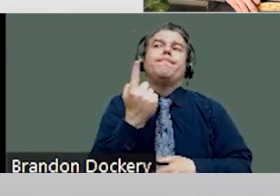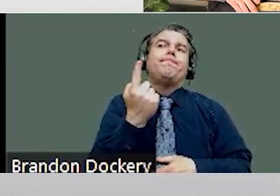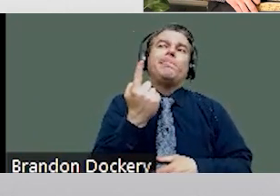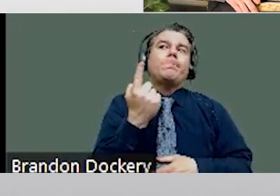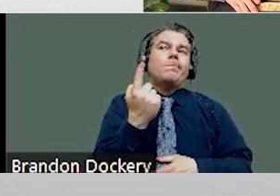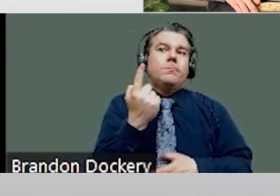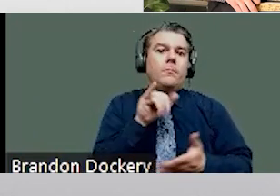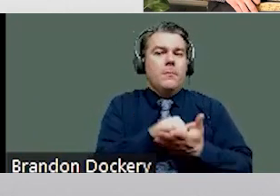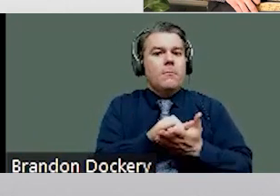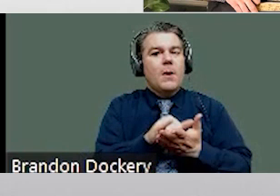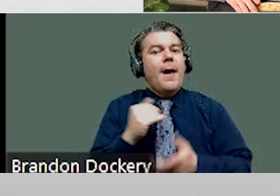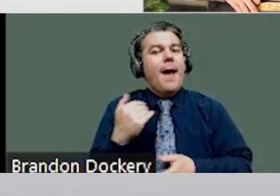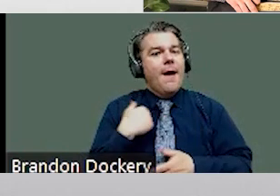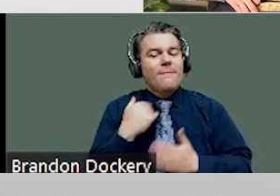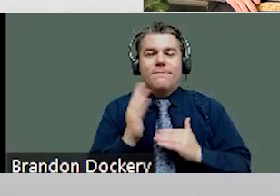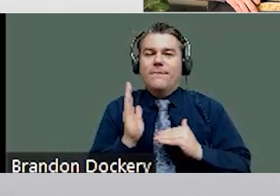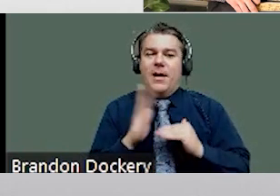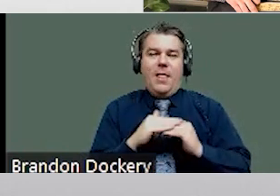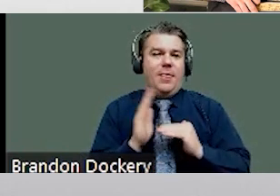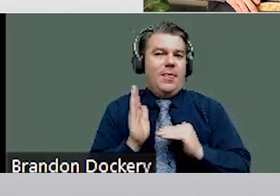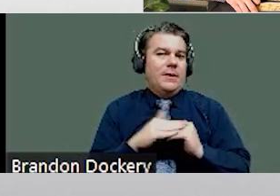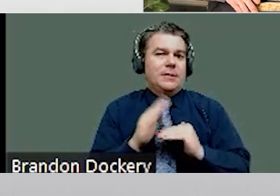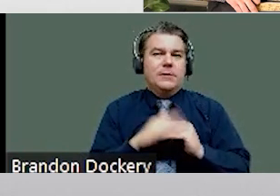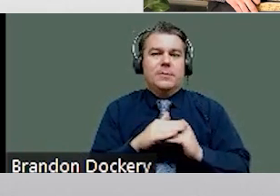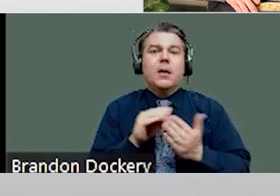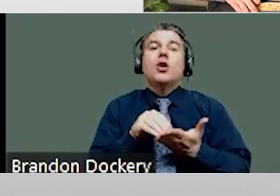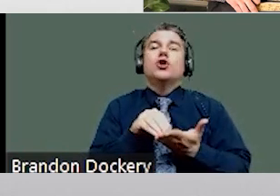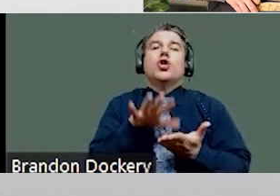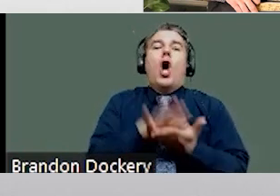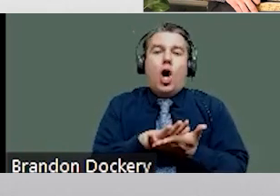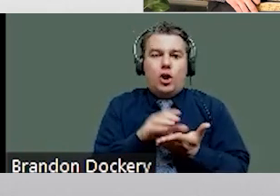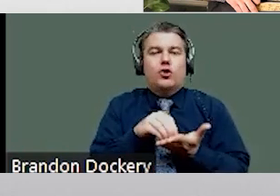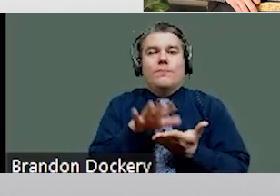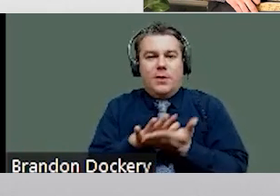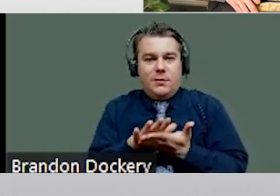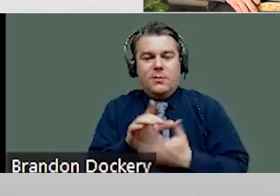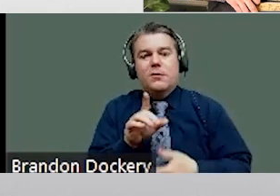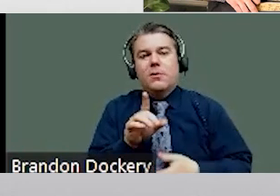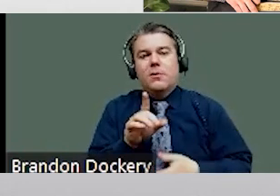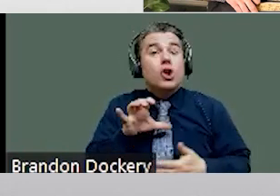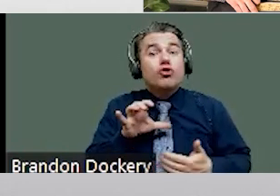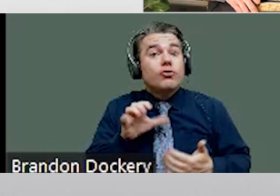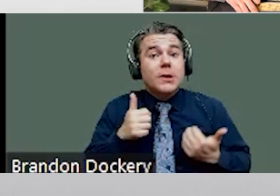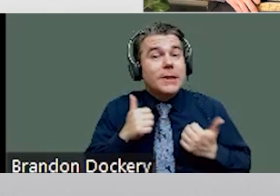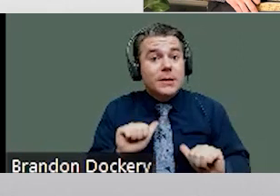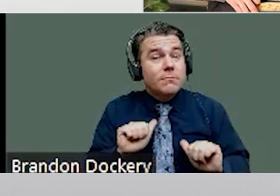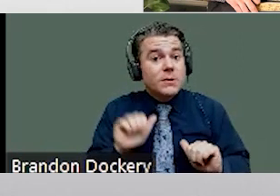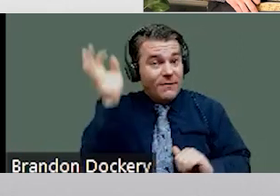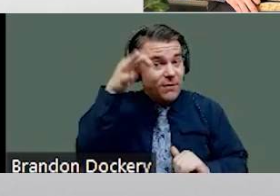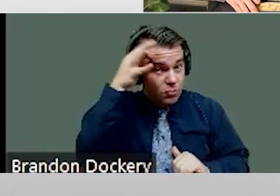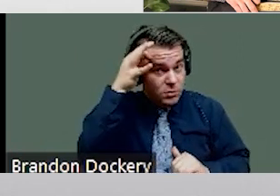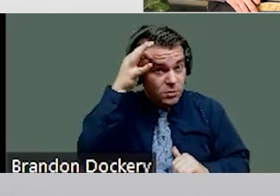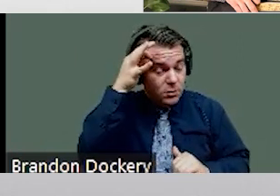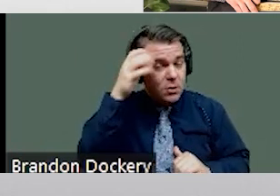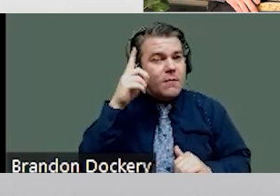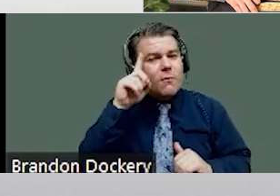understand that there are at least documented nearly 100 attempts